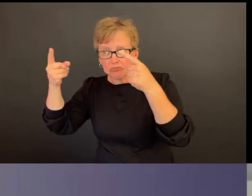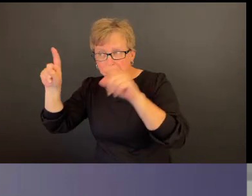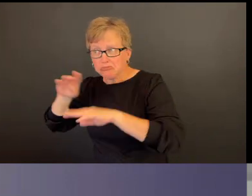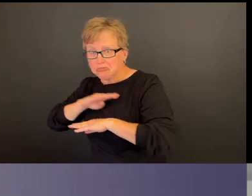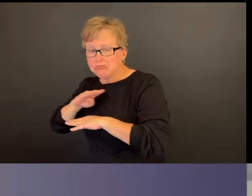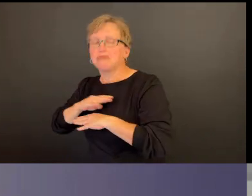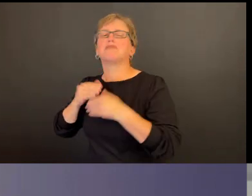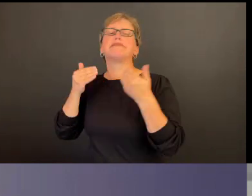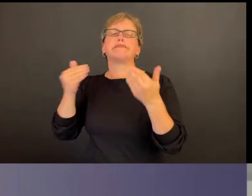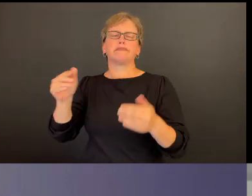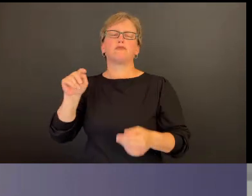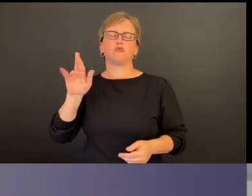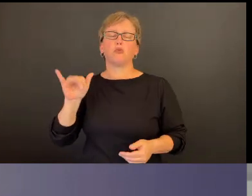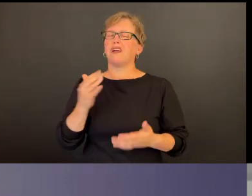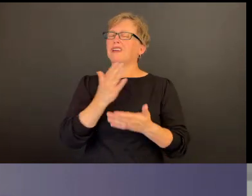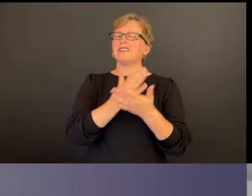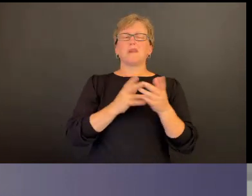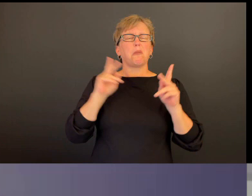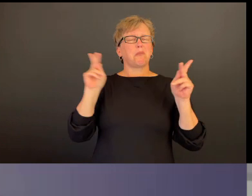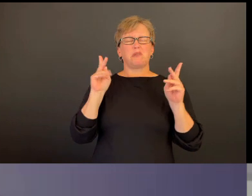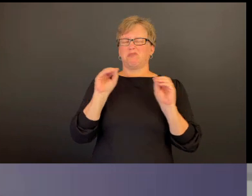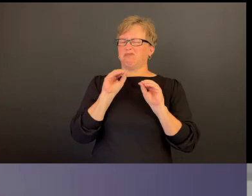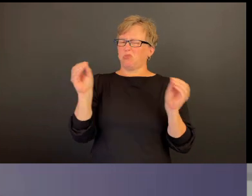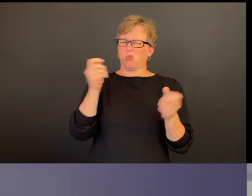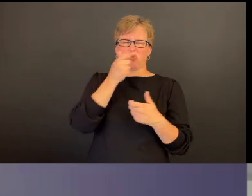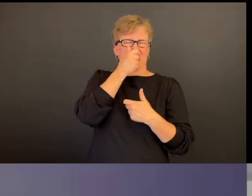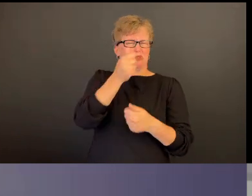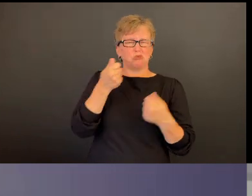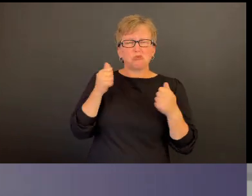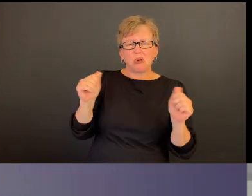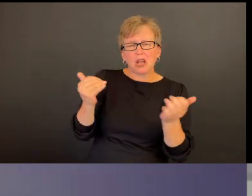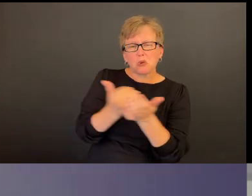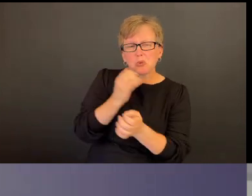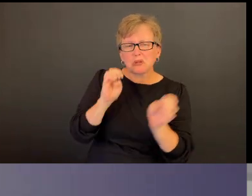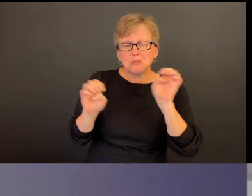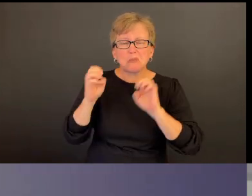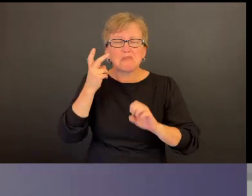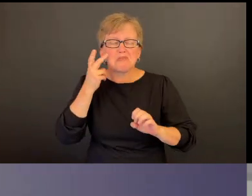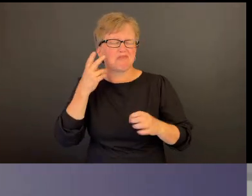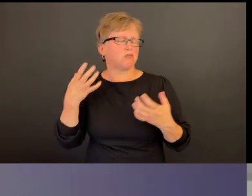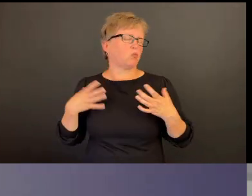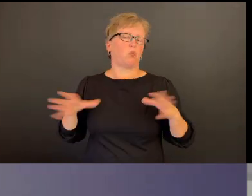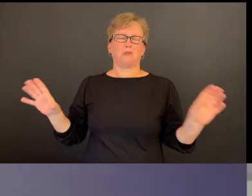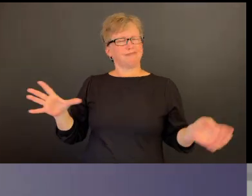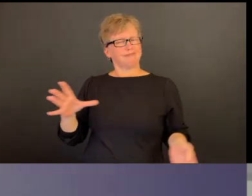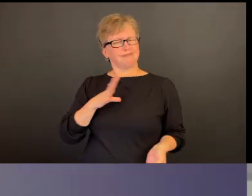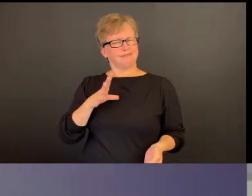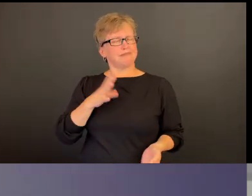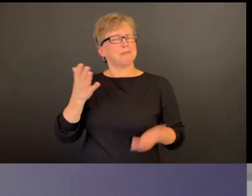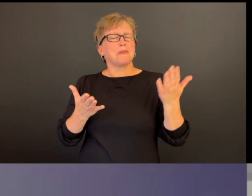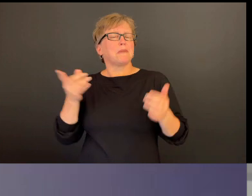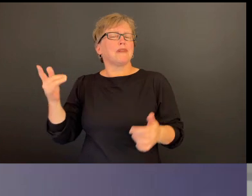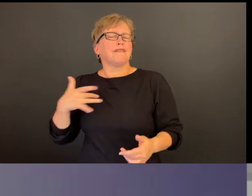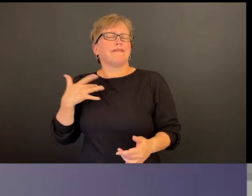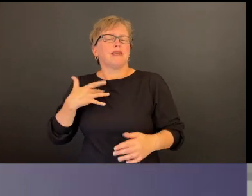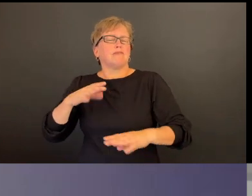and see how it works out for other people. And some people are not interested in some of these therapies at all. And that's fine